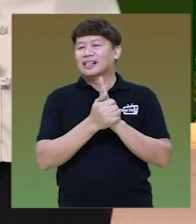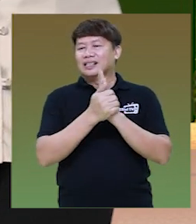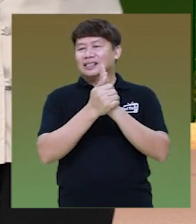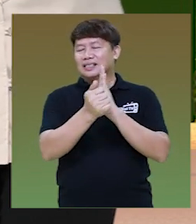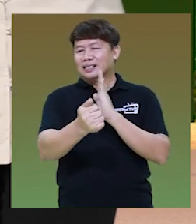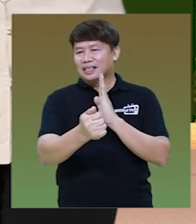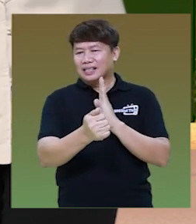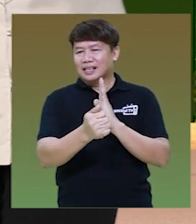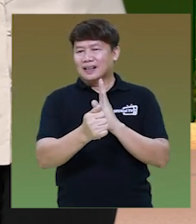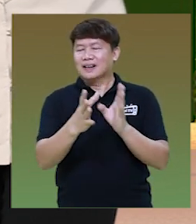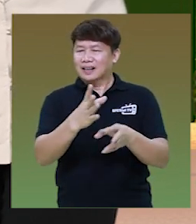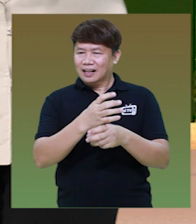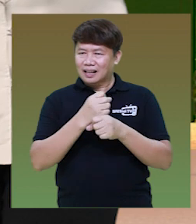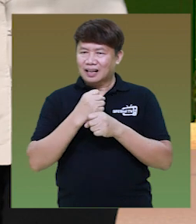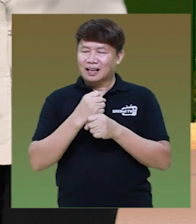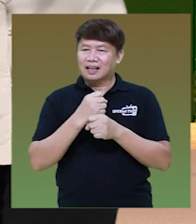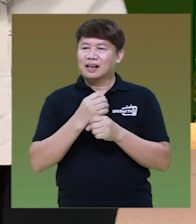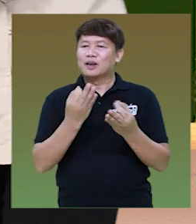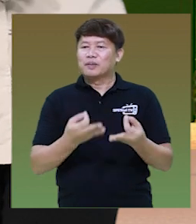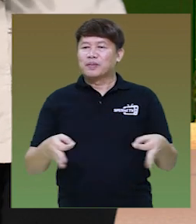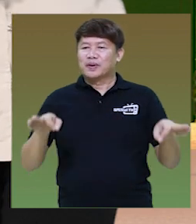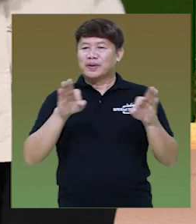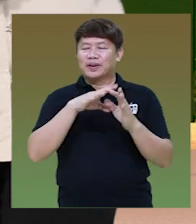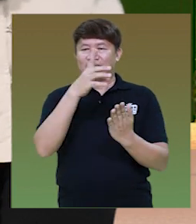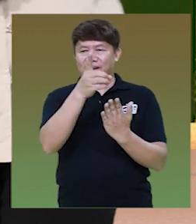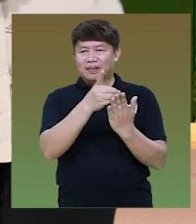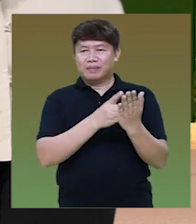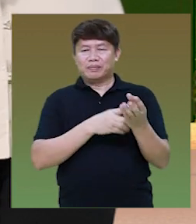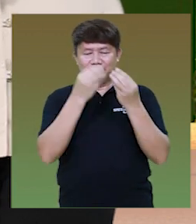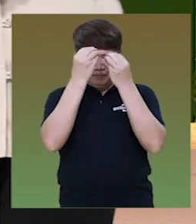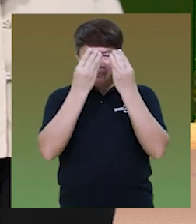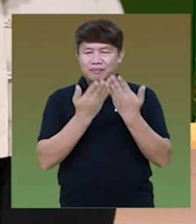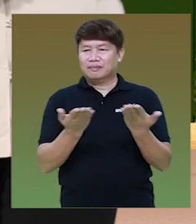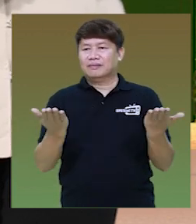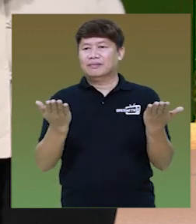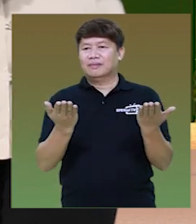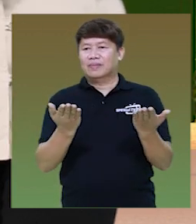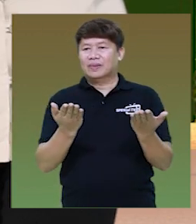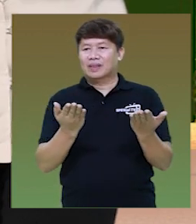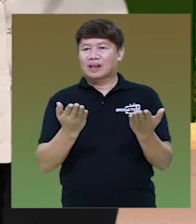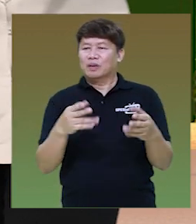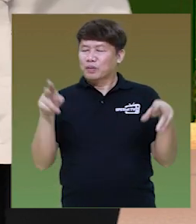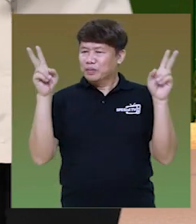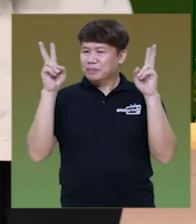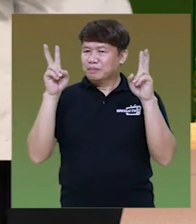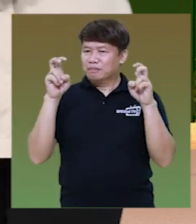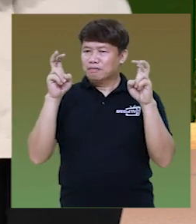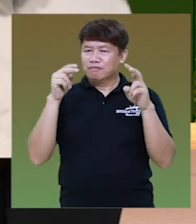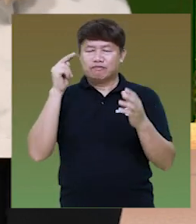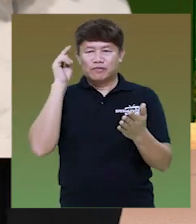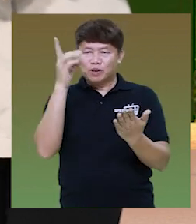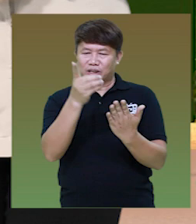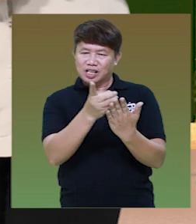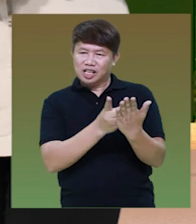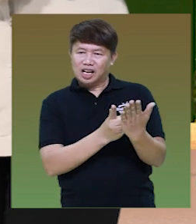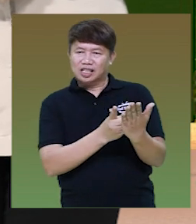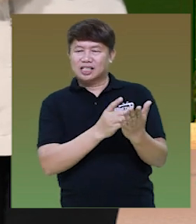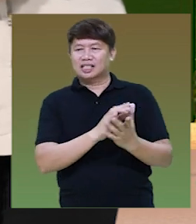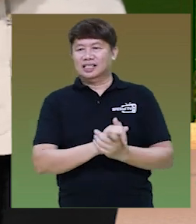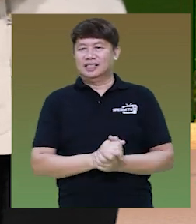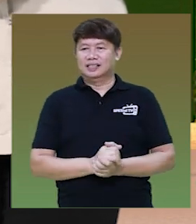of getting the important details or information is what we call noting details.